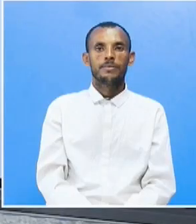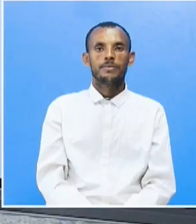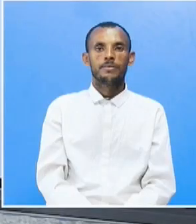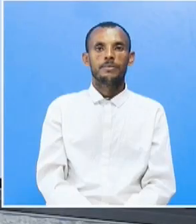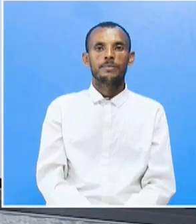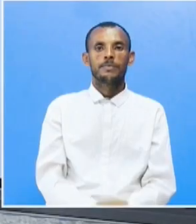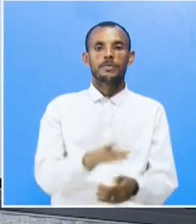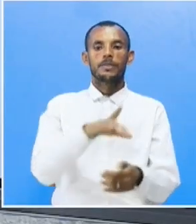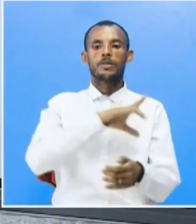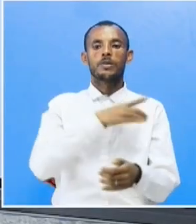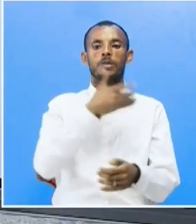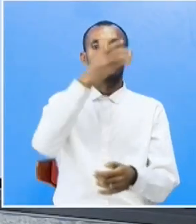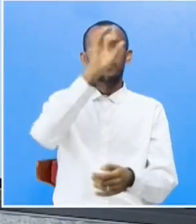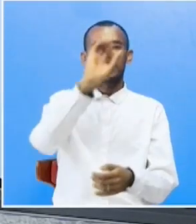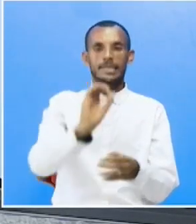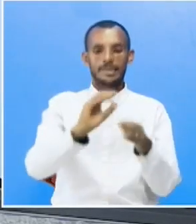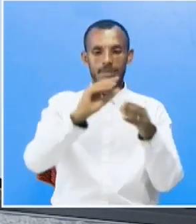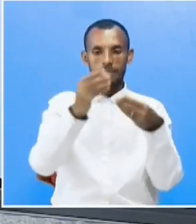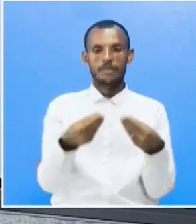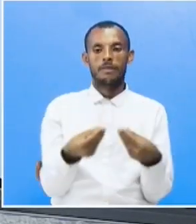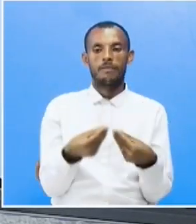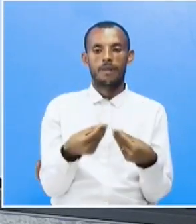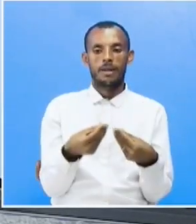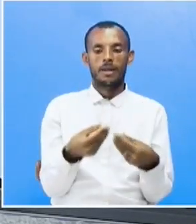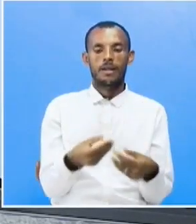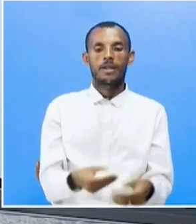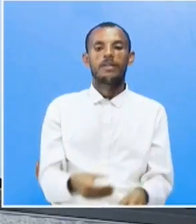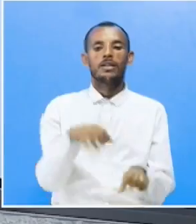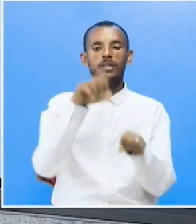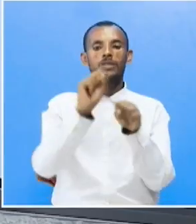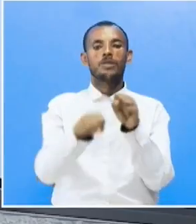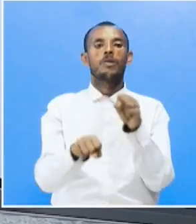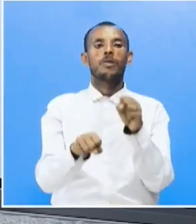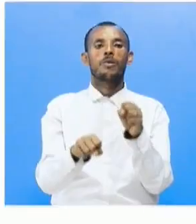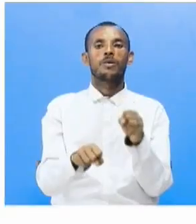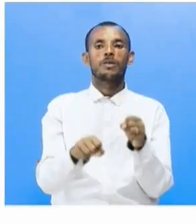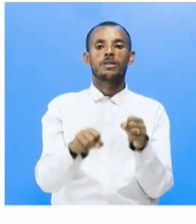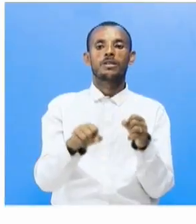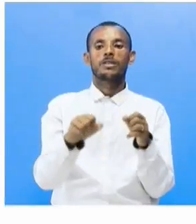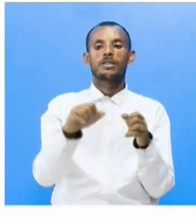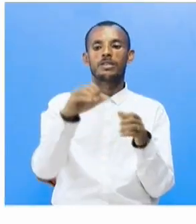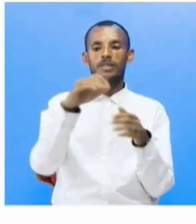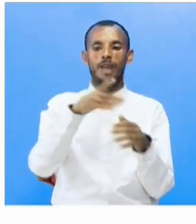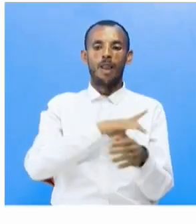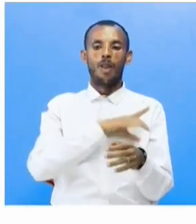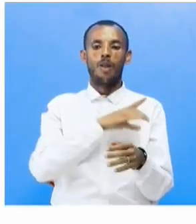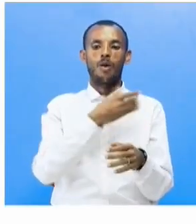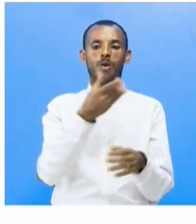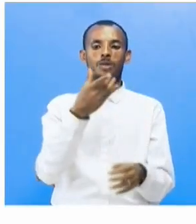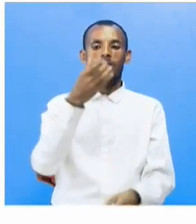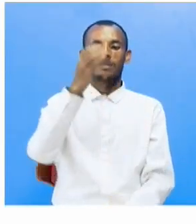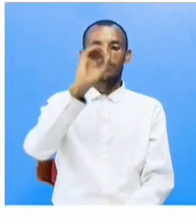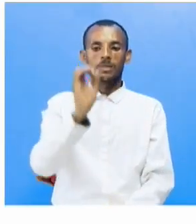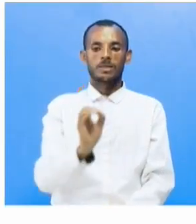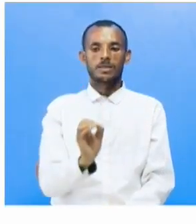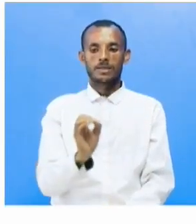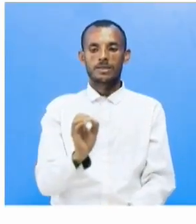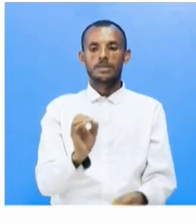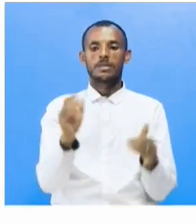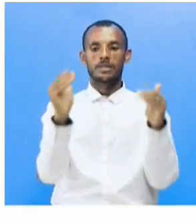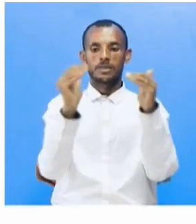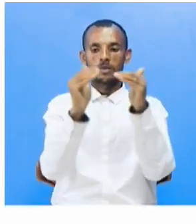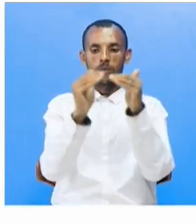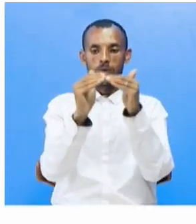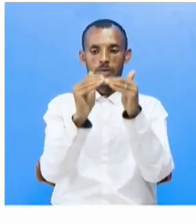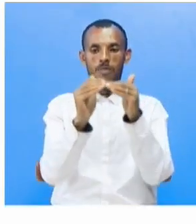the loss percent is given. So, the loss percent is